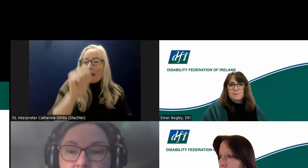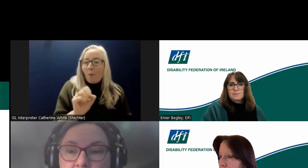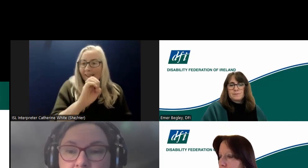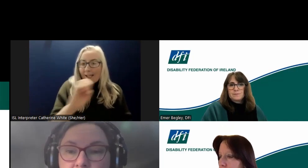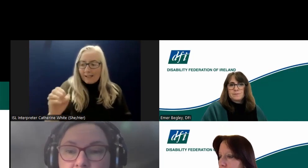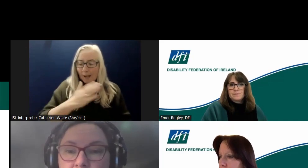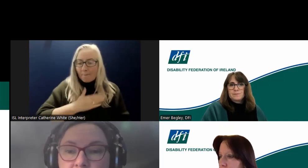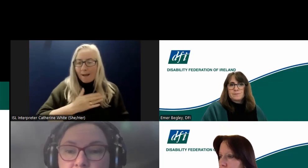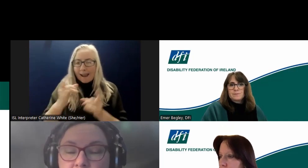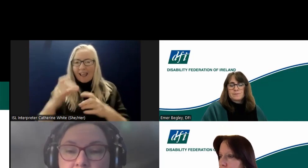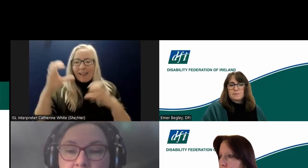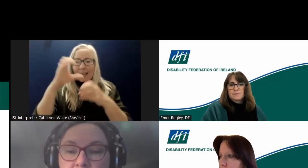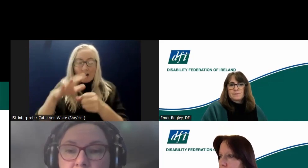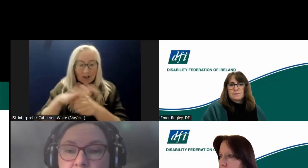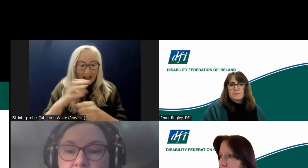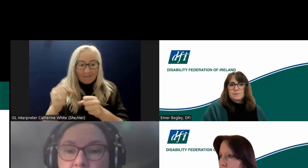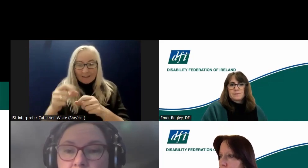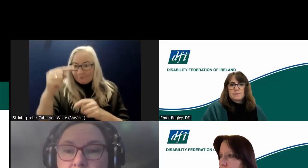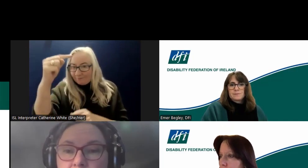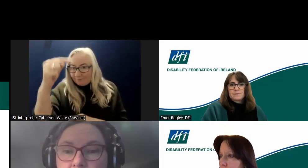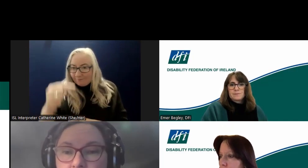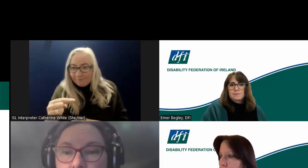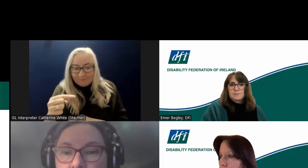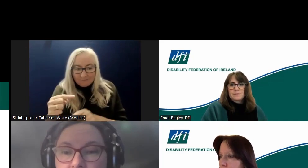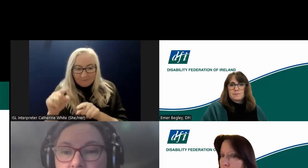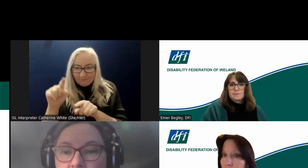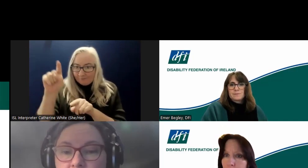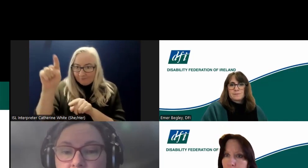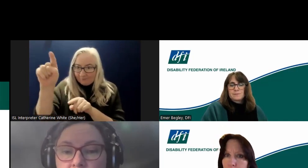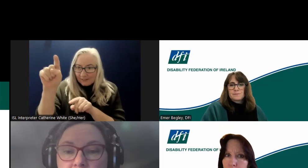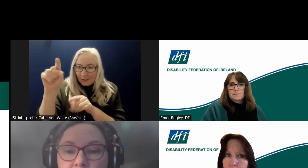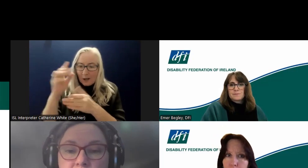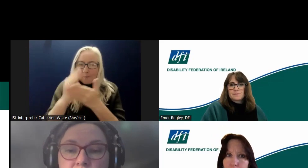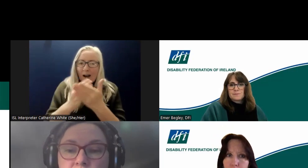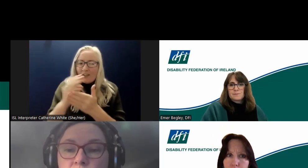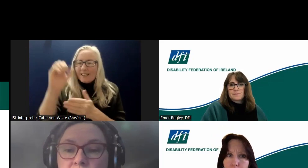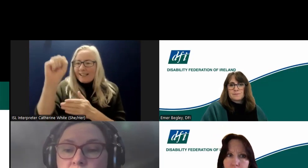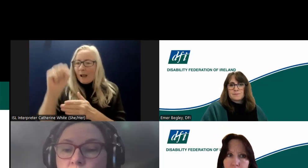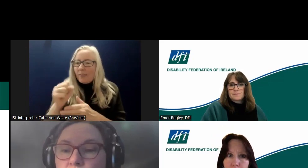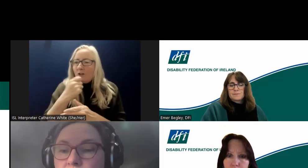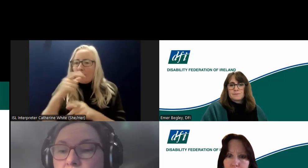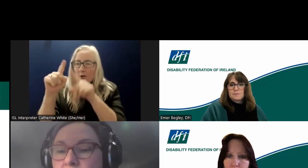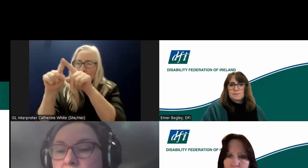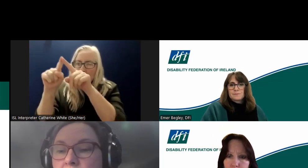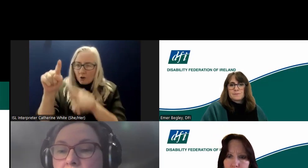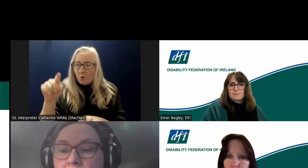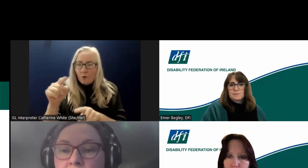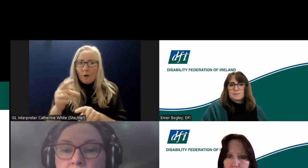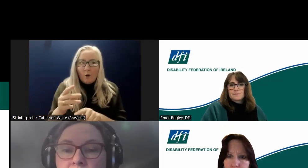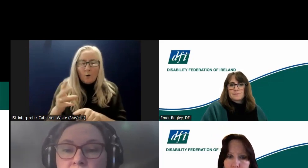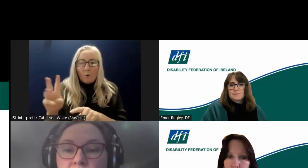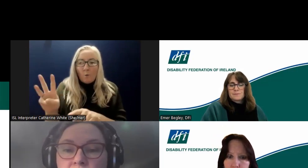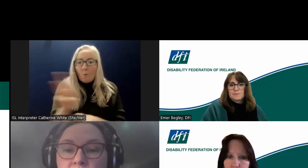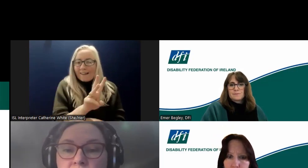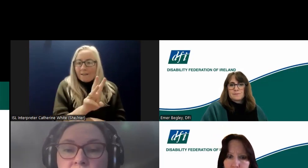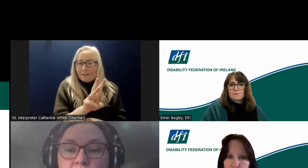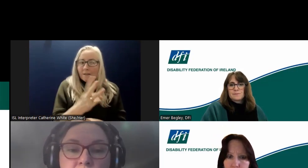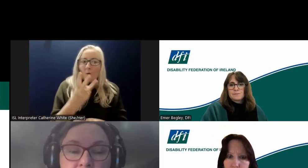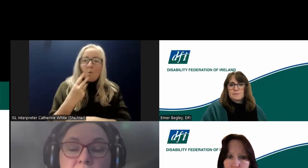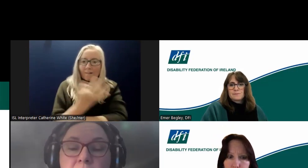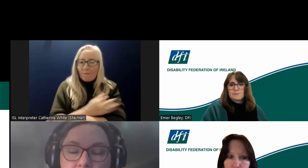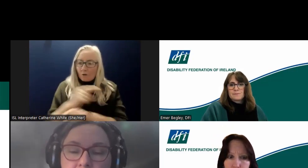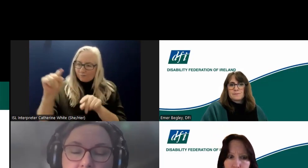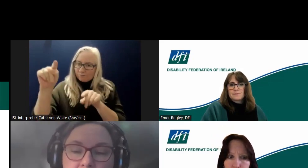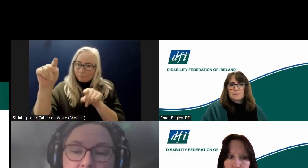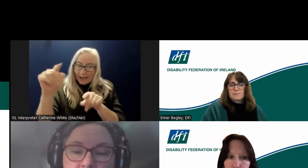healthcare region, it reaches right down from parts of South Dublin down to West Waterford. And there are